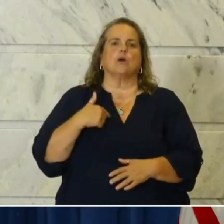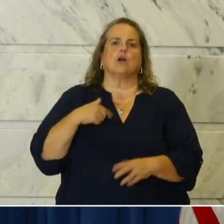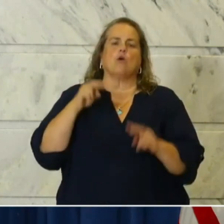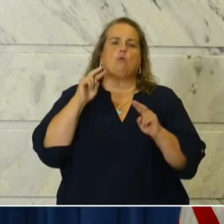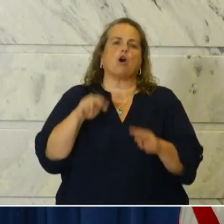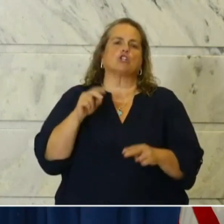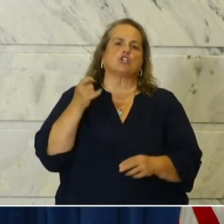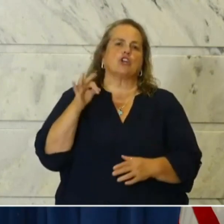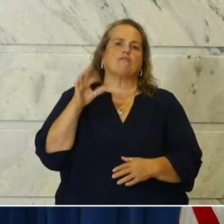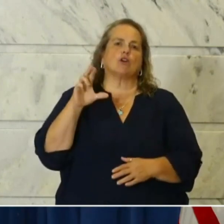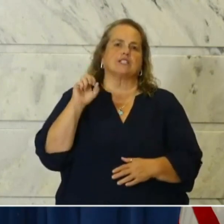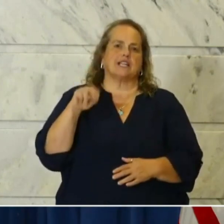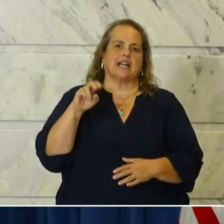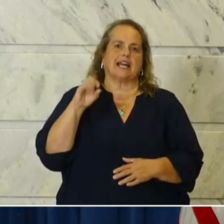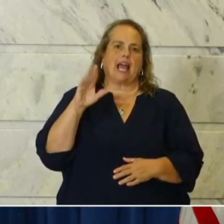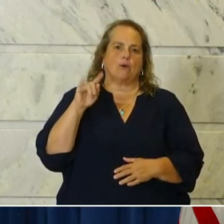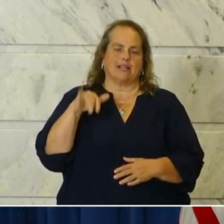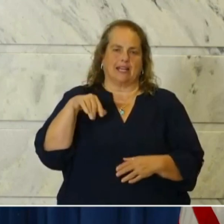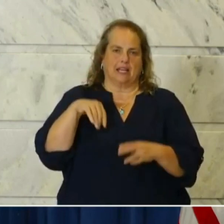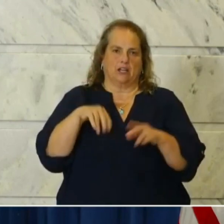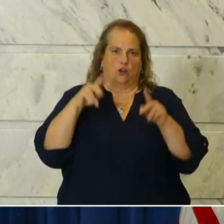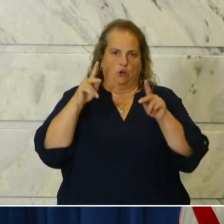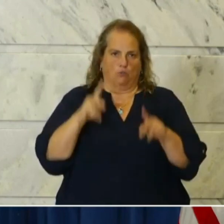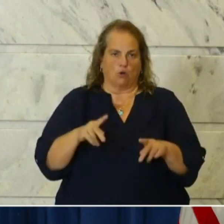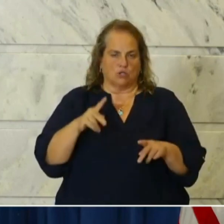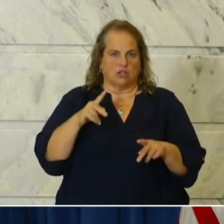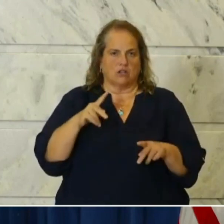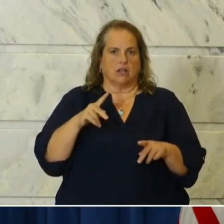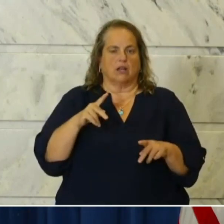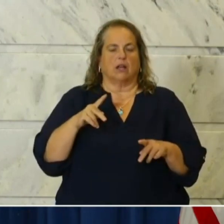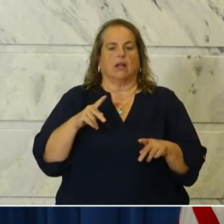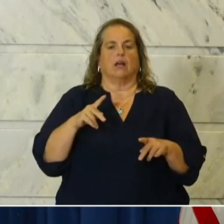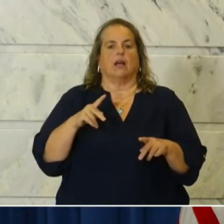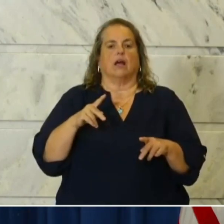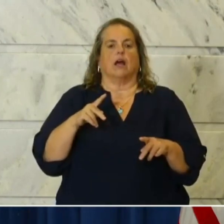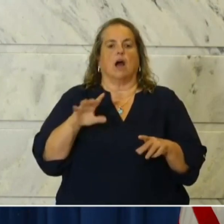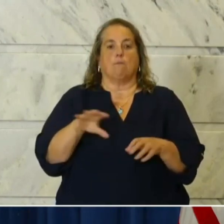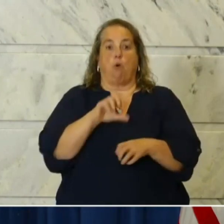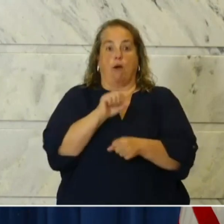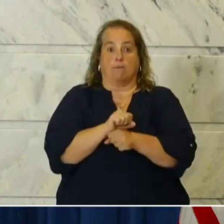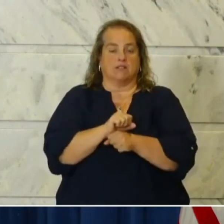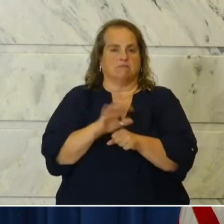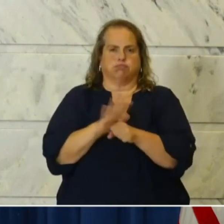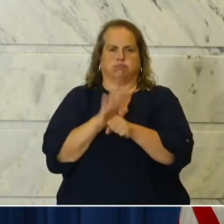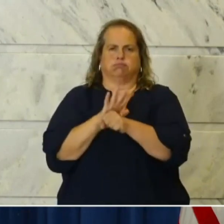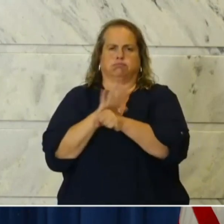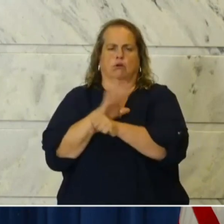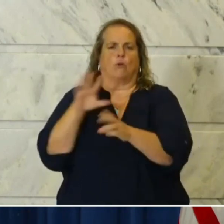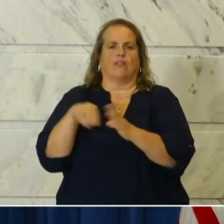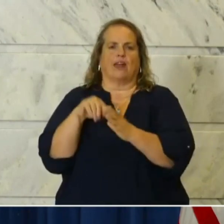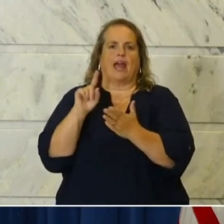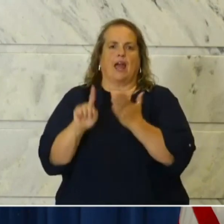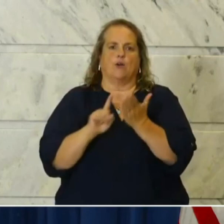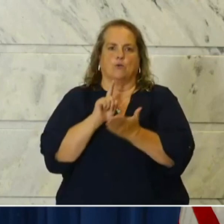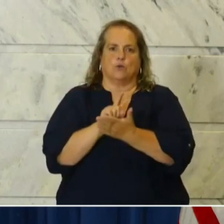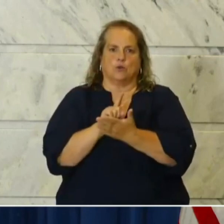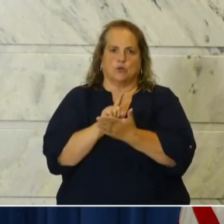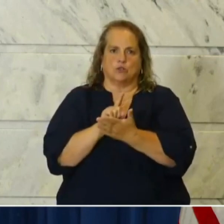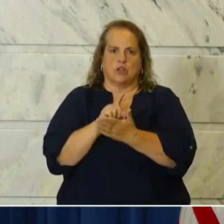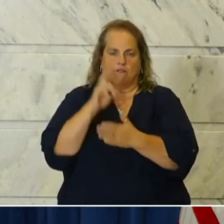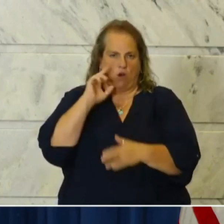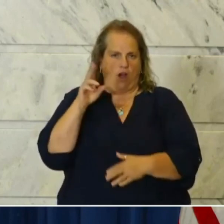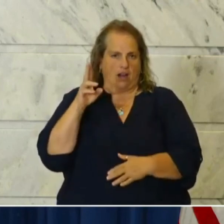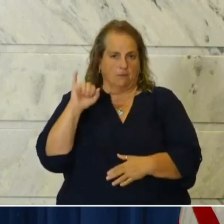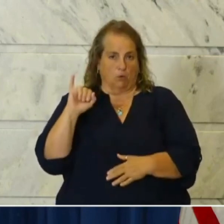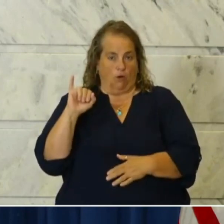Jefferson County in-person appointment site for unemployment help fill up in Right. a matter of hours. We watched there be significant problems with the